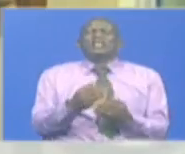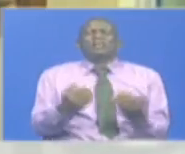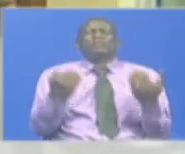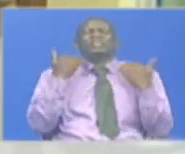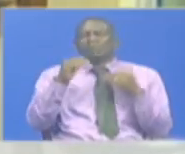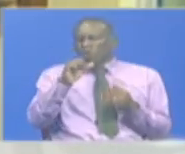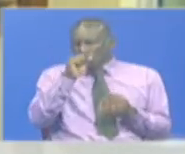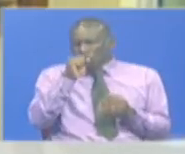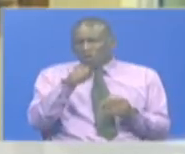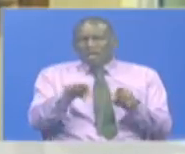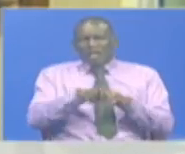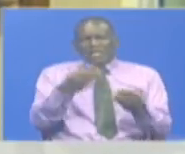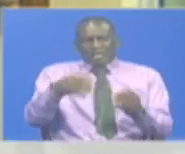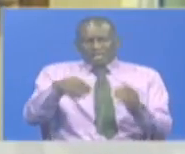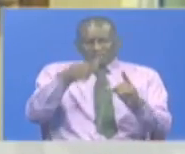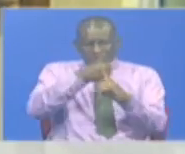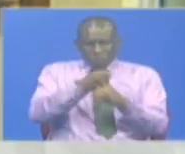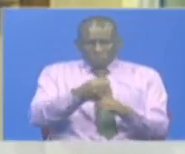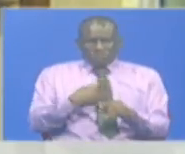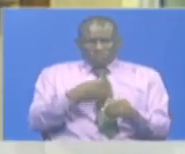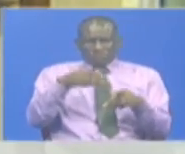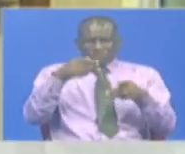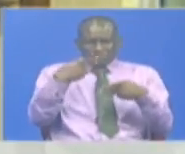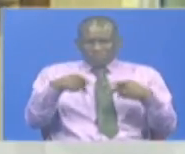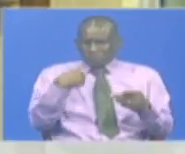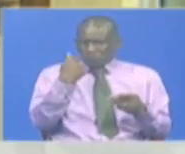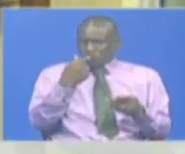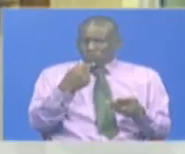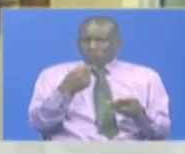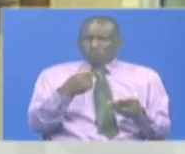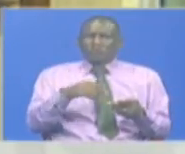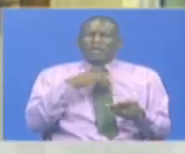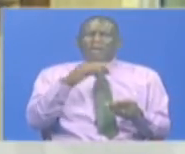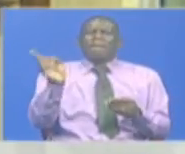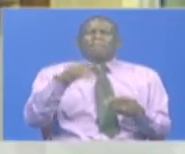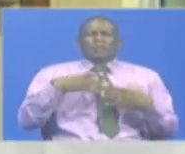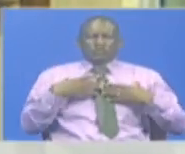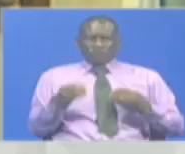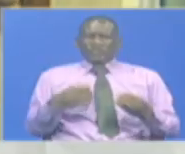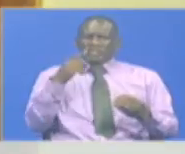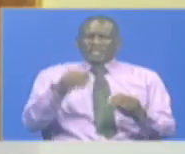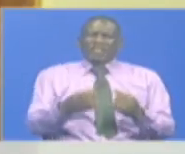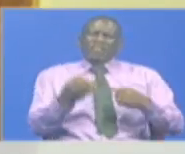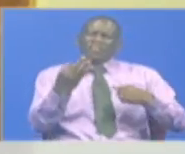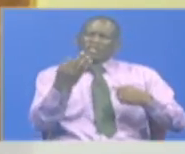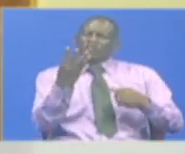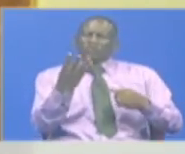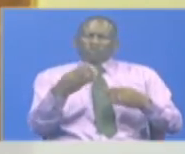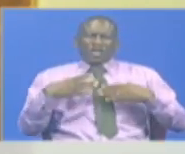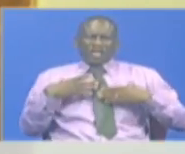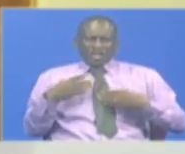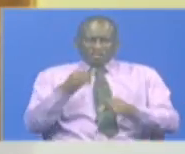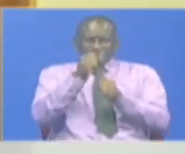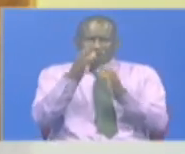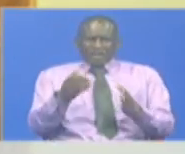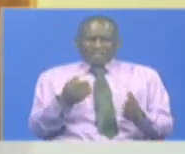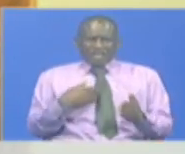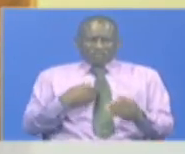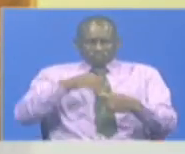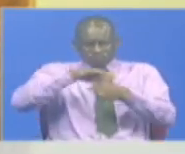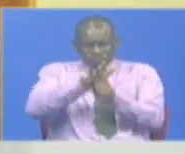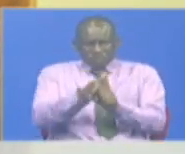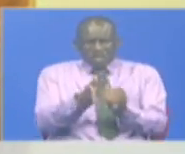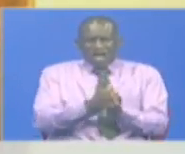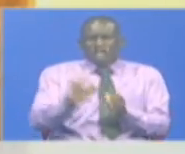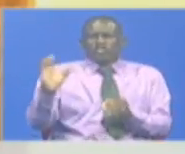any battle, there will be casualties. The Ministry of Health says up to 34 health workers have tested positive and Jocham